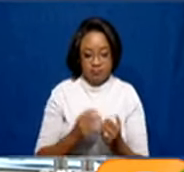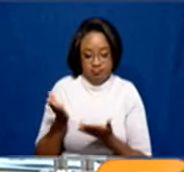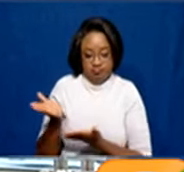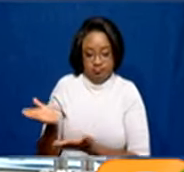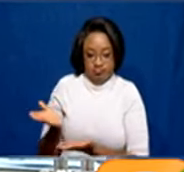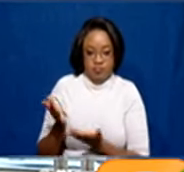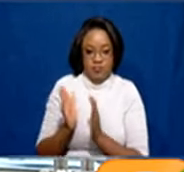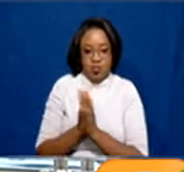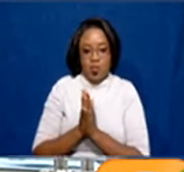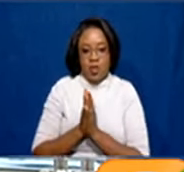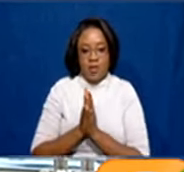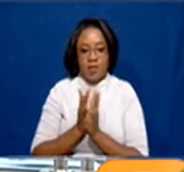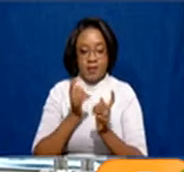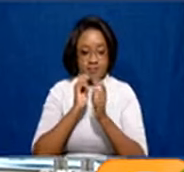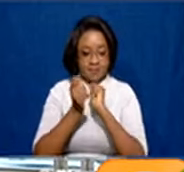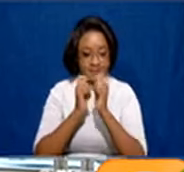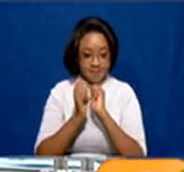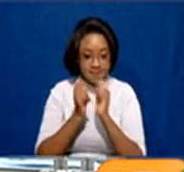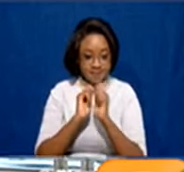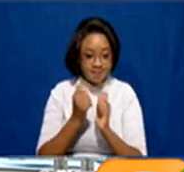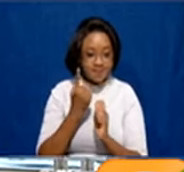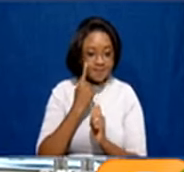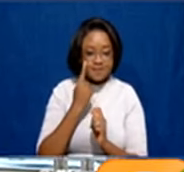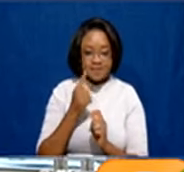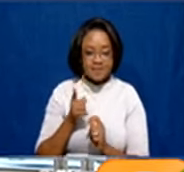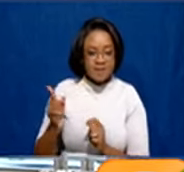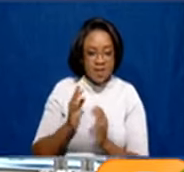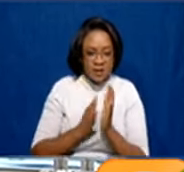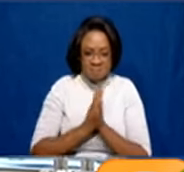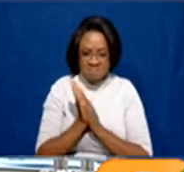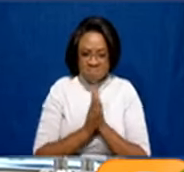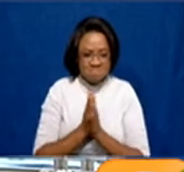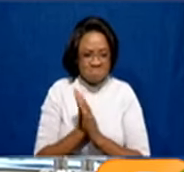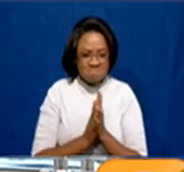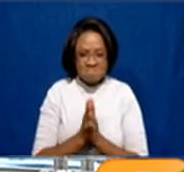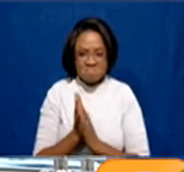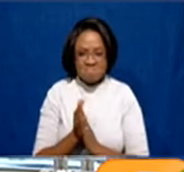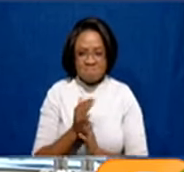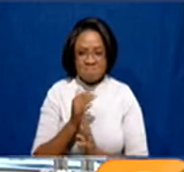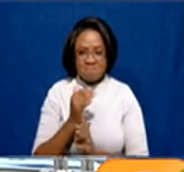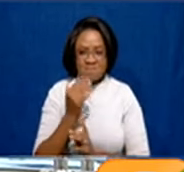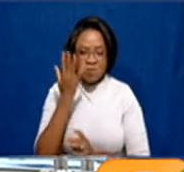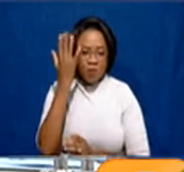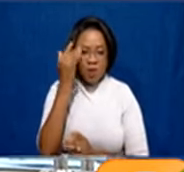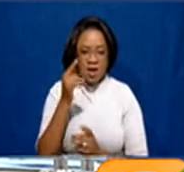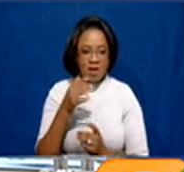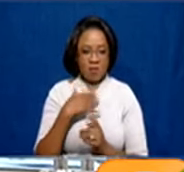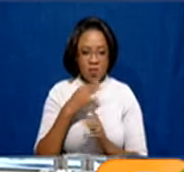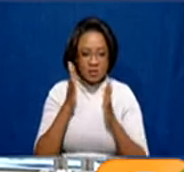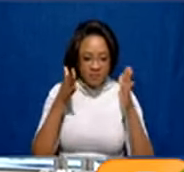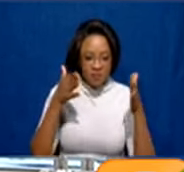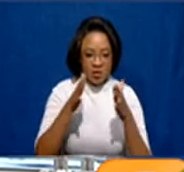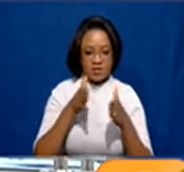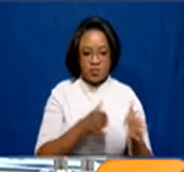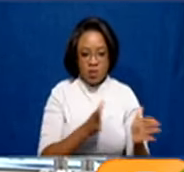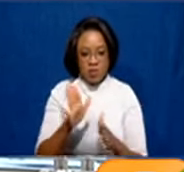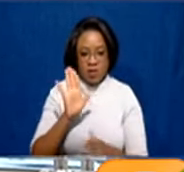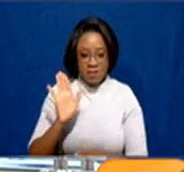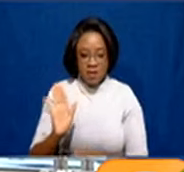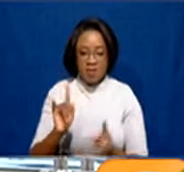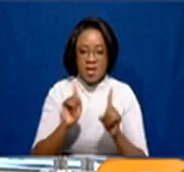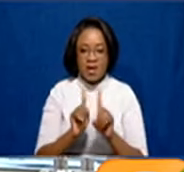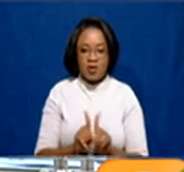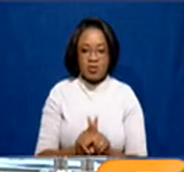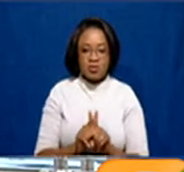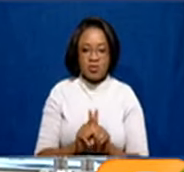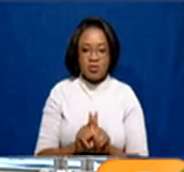studio now for a candid conversation on what drives her in her charting her own path and, of course, what it's actually